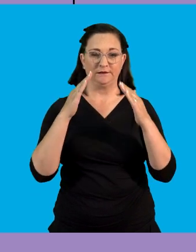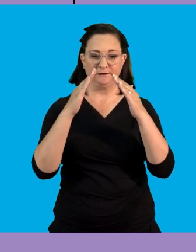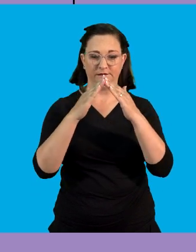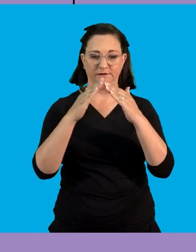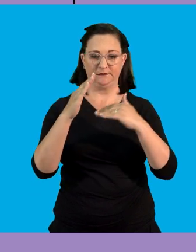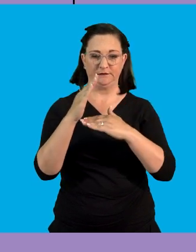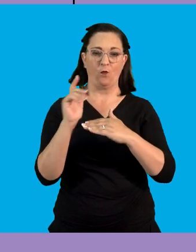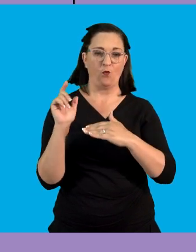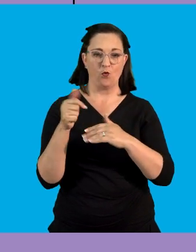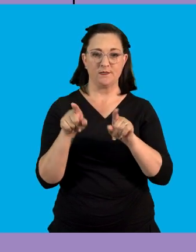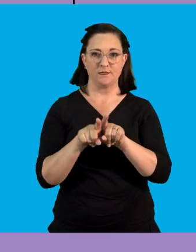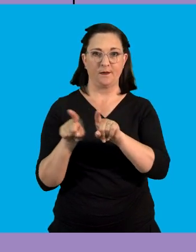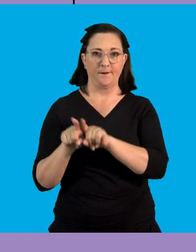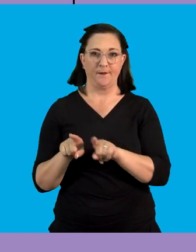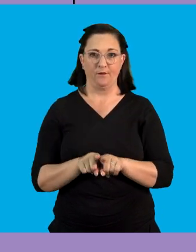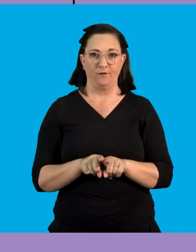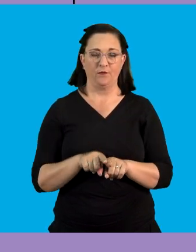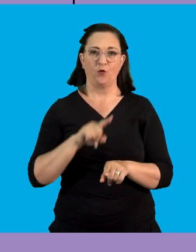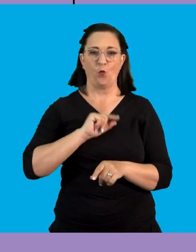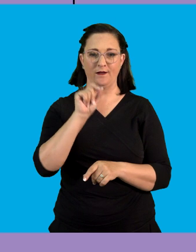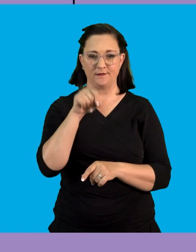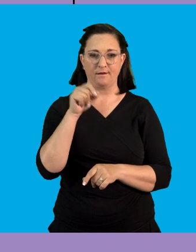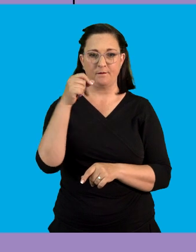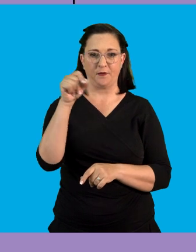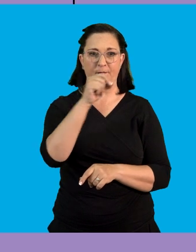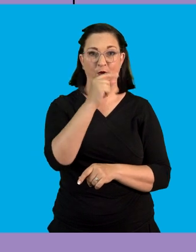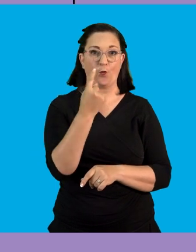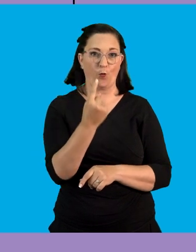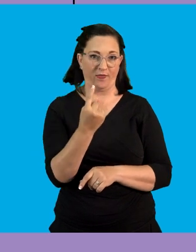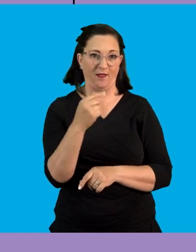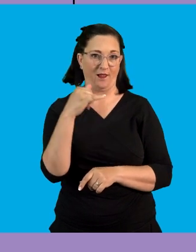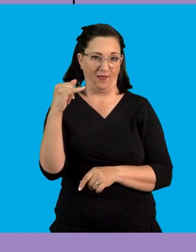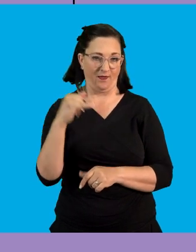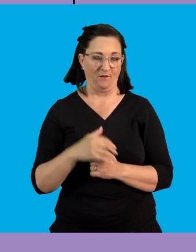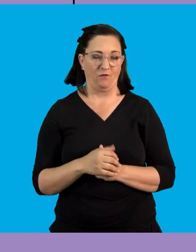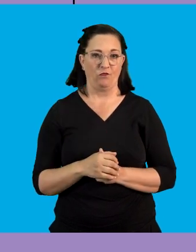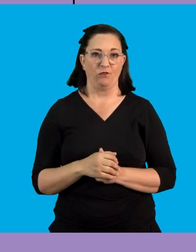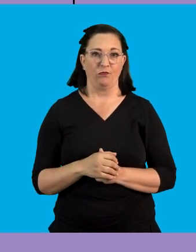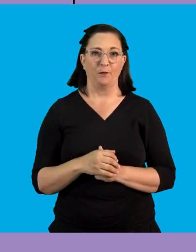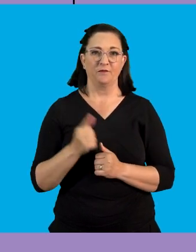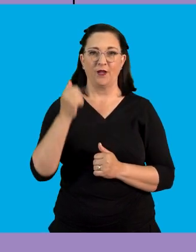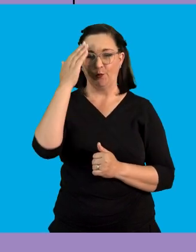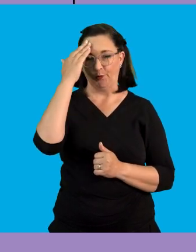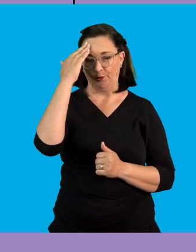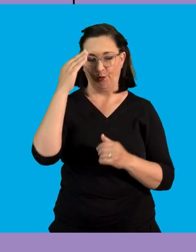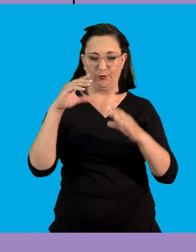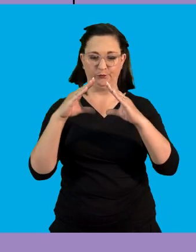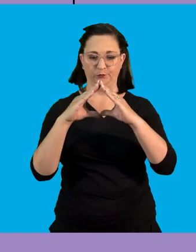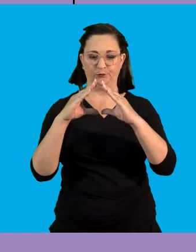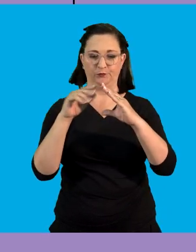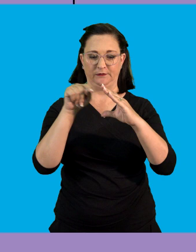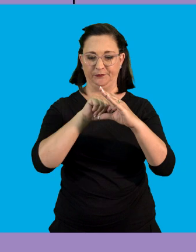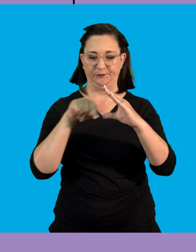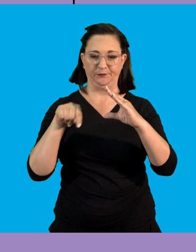All sides are equal because there's only a similar mark on all the sides. And with those three sides equal, it is